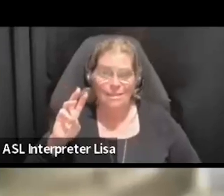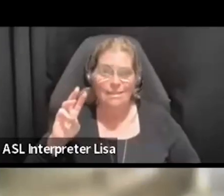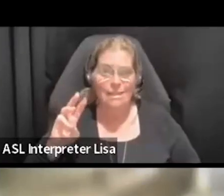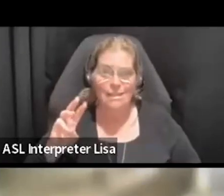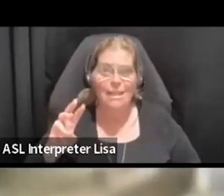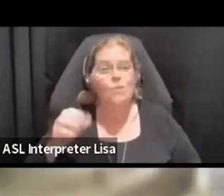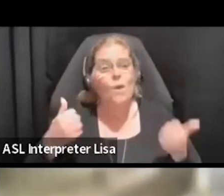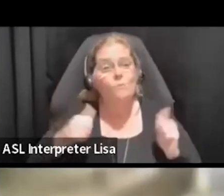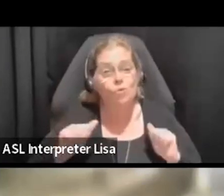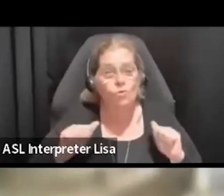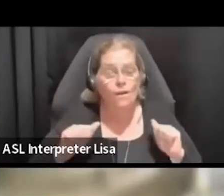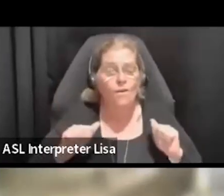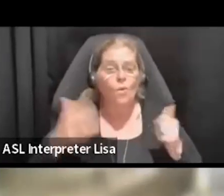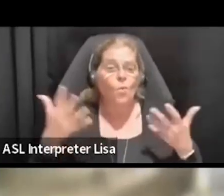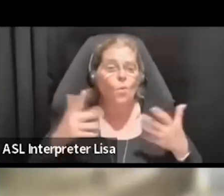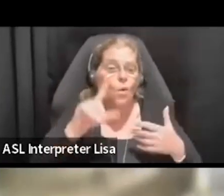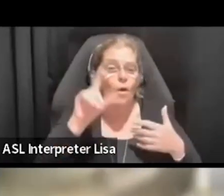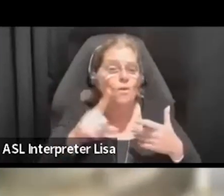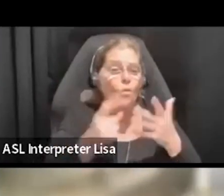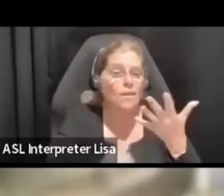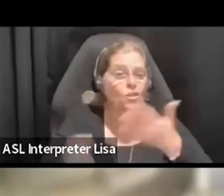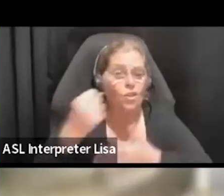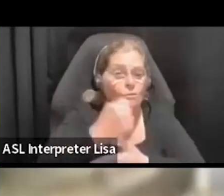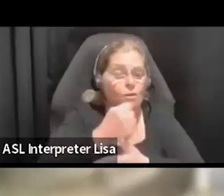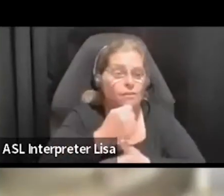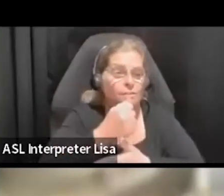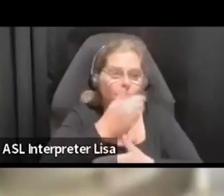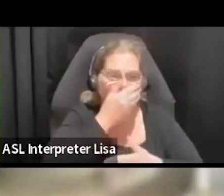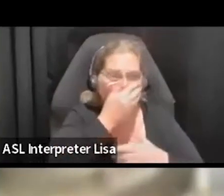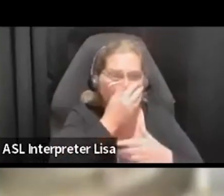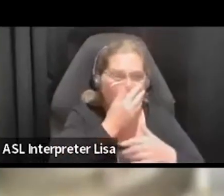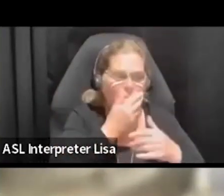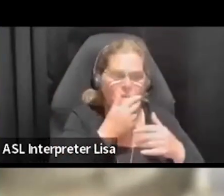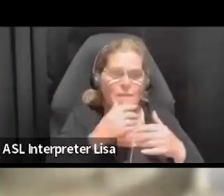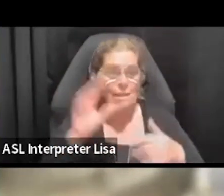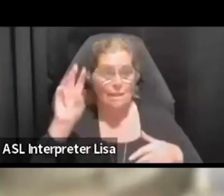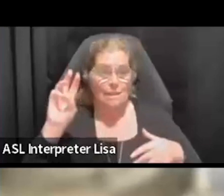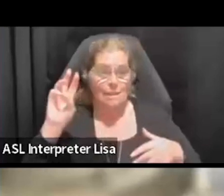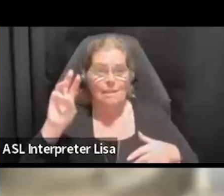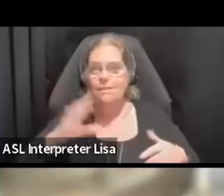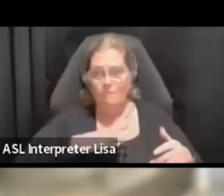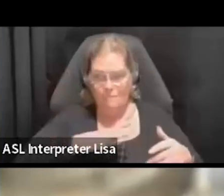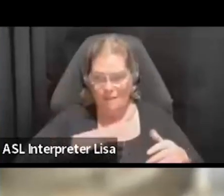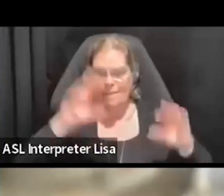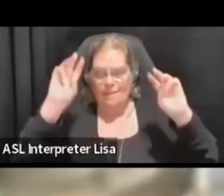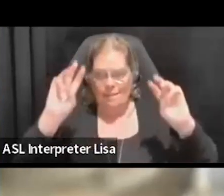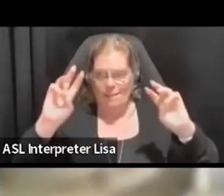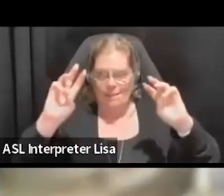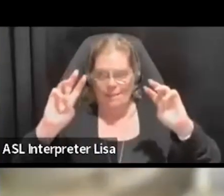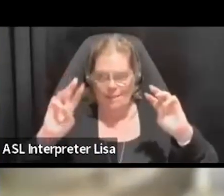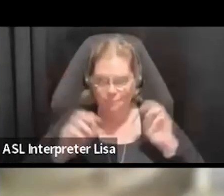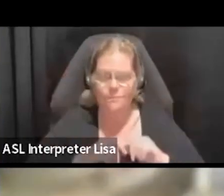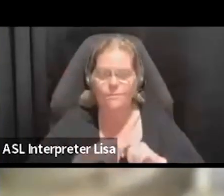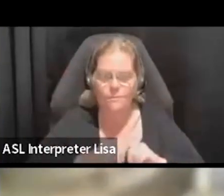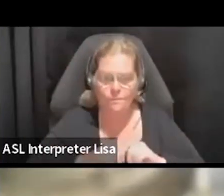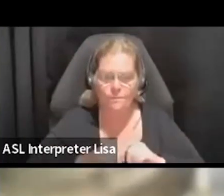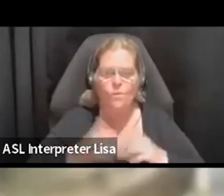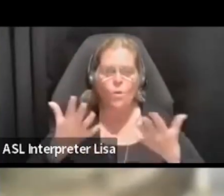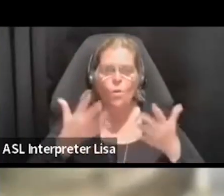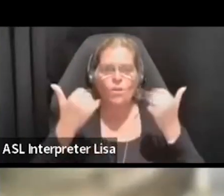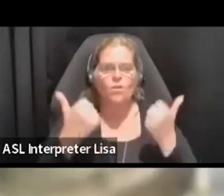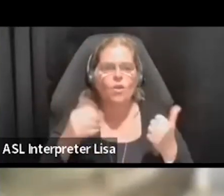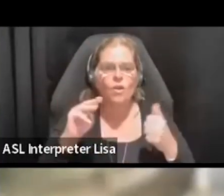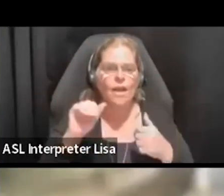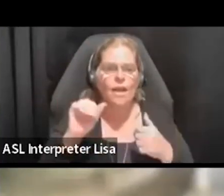trying to do, is what question was the most important. So what is 6? Okay, all right, let's do 6. What is current